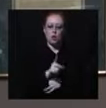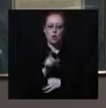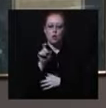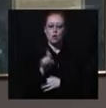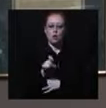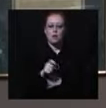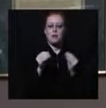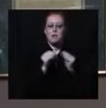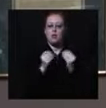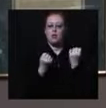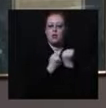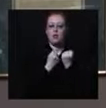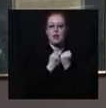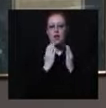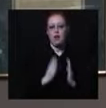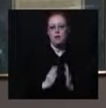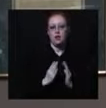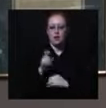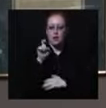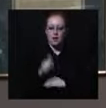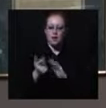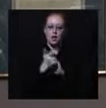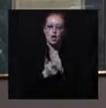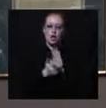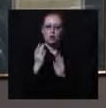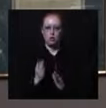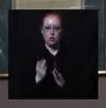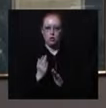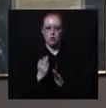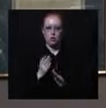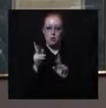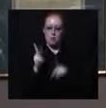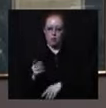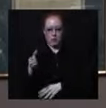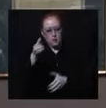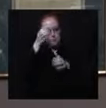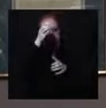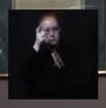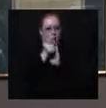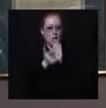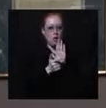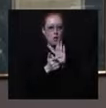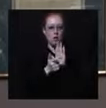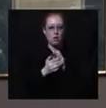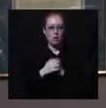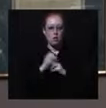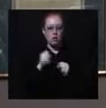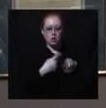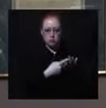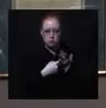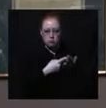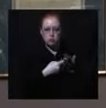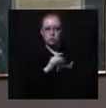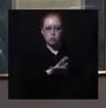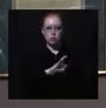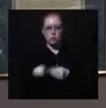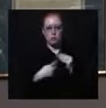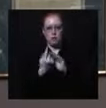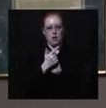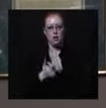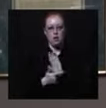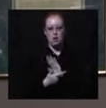needed, beyond just an advocate, it needed an attorney, someone who knew the law very well and could talk to the schools about the law